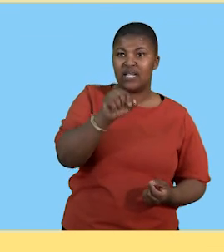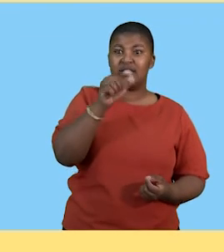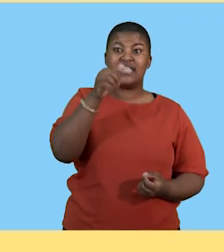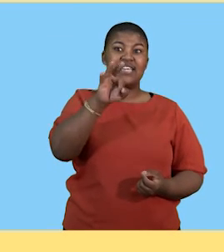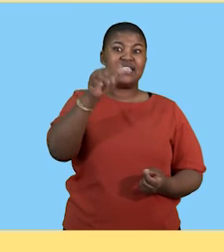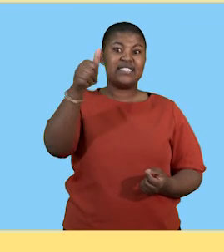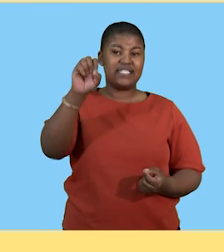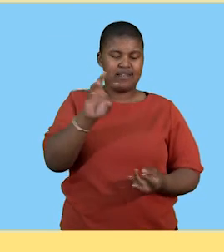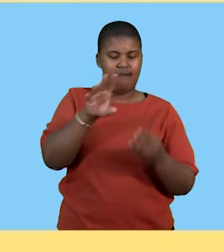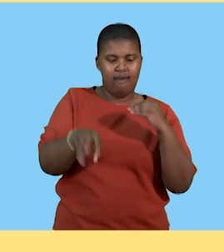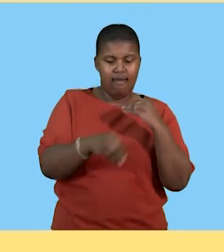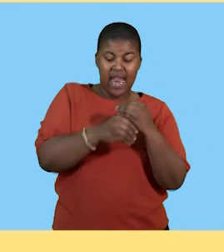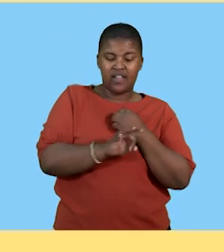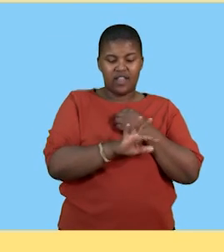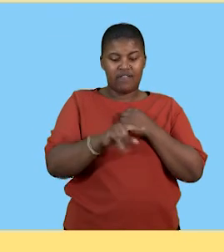gives you